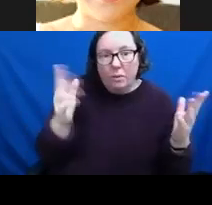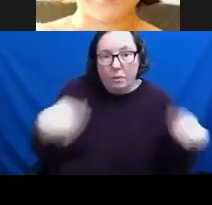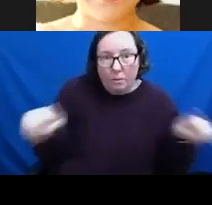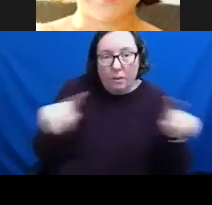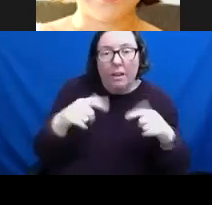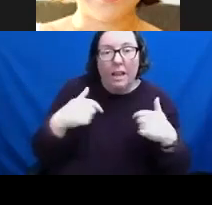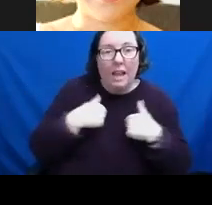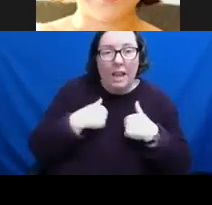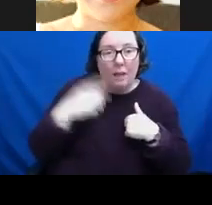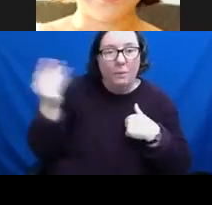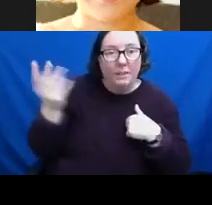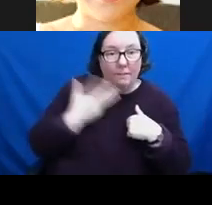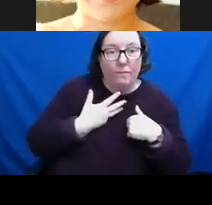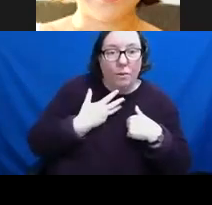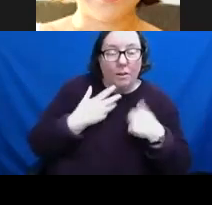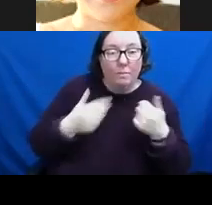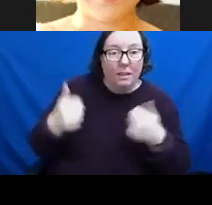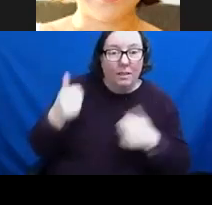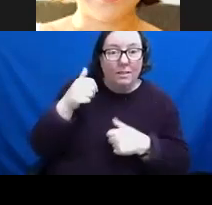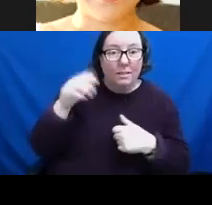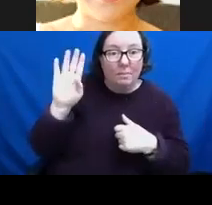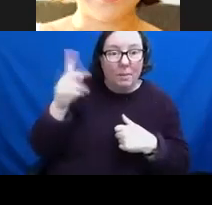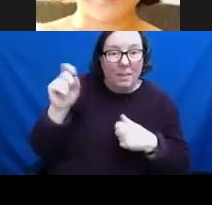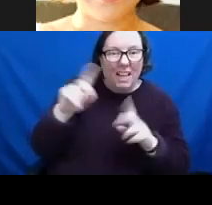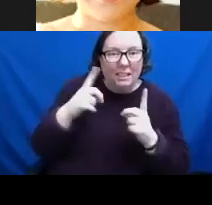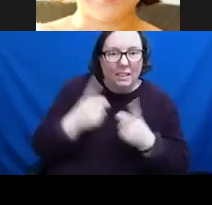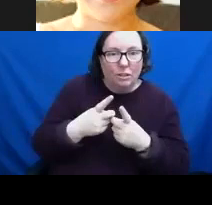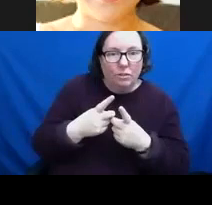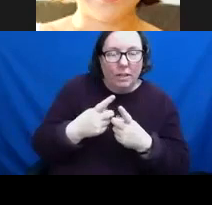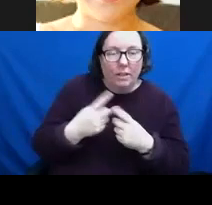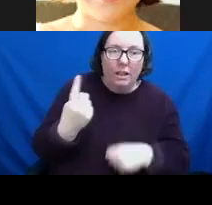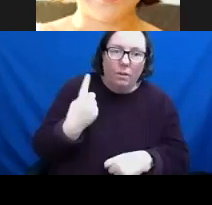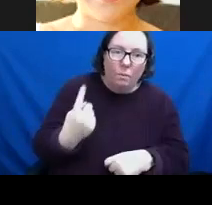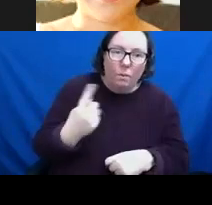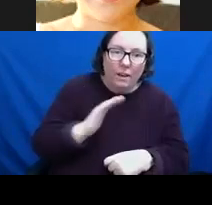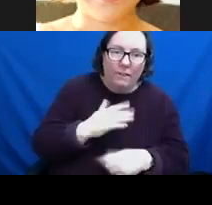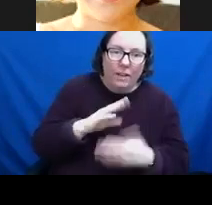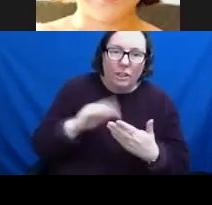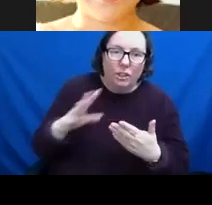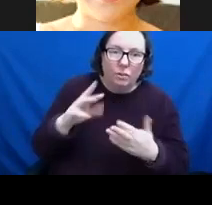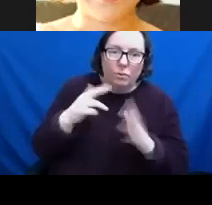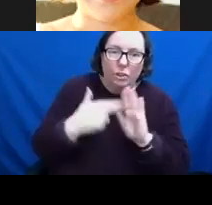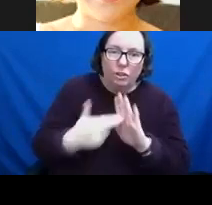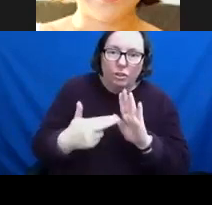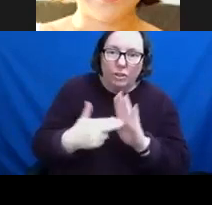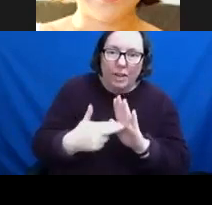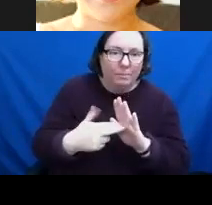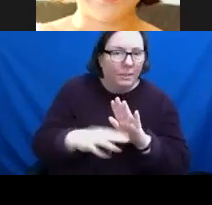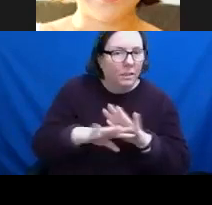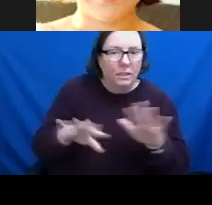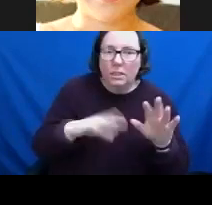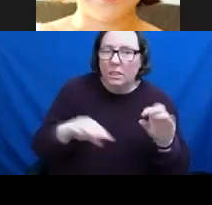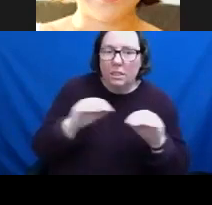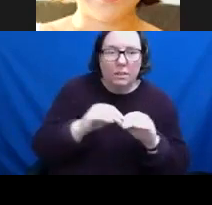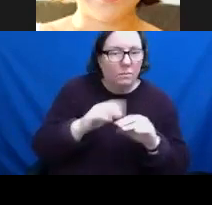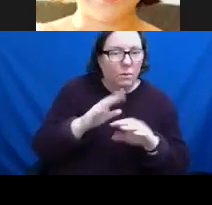let you know that I was informed by the district that one of our student representatives is no longer on